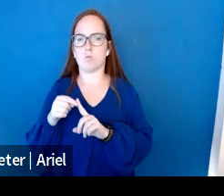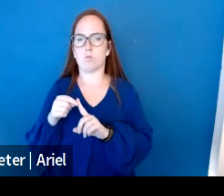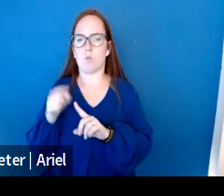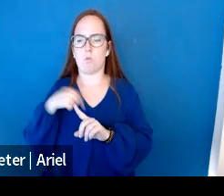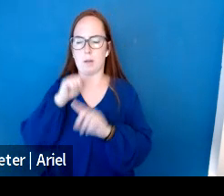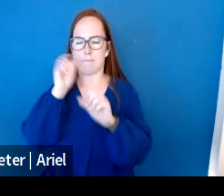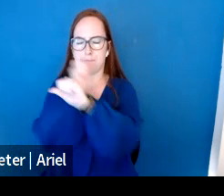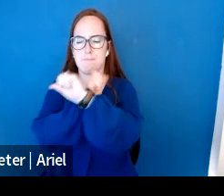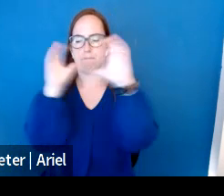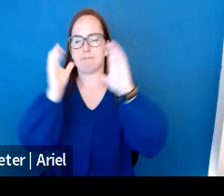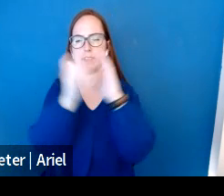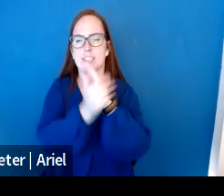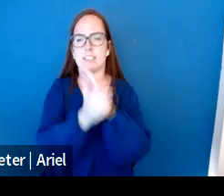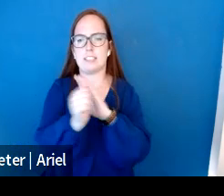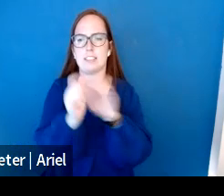we want